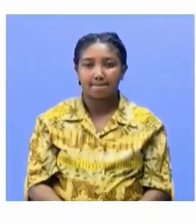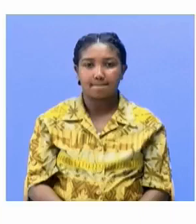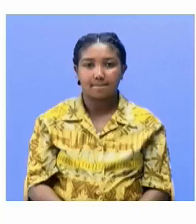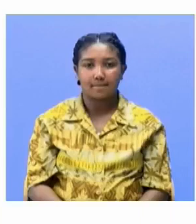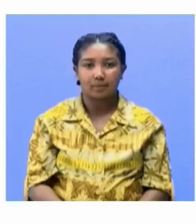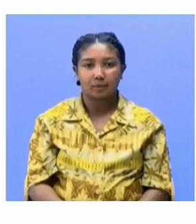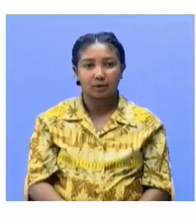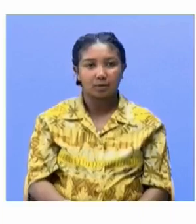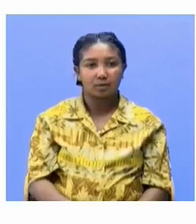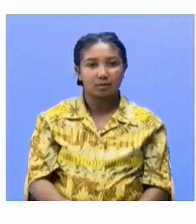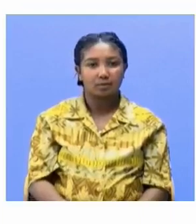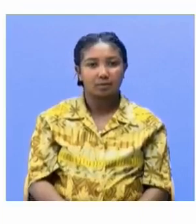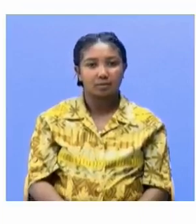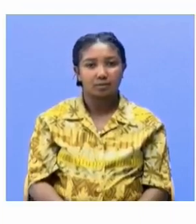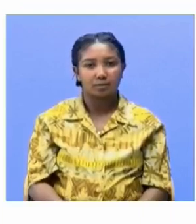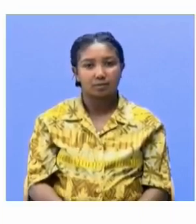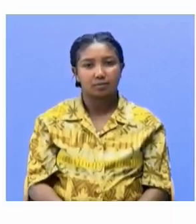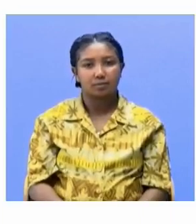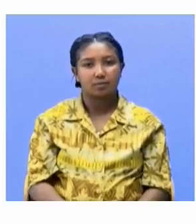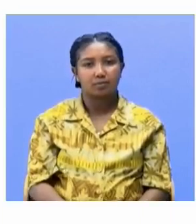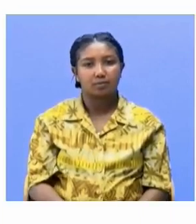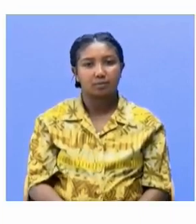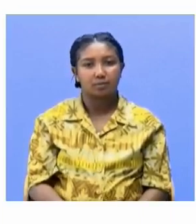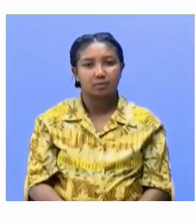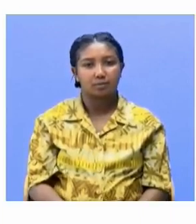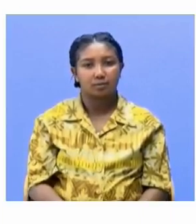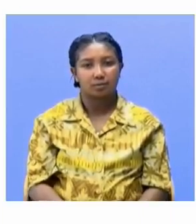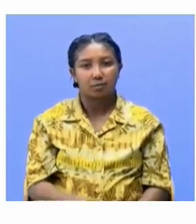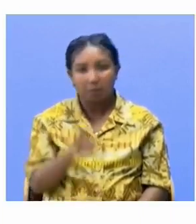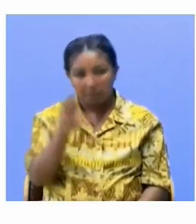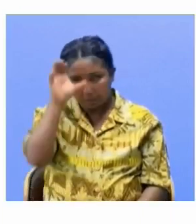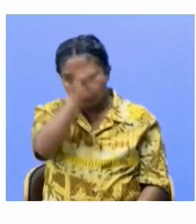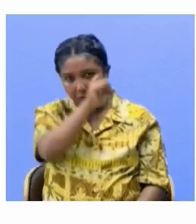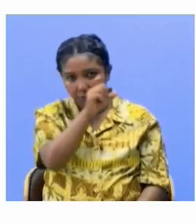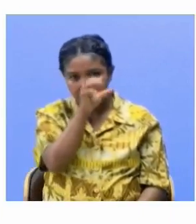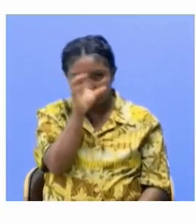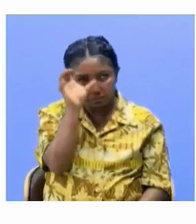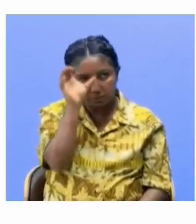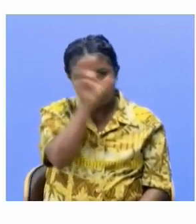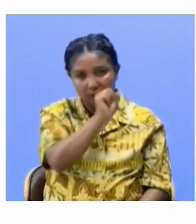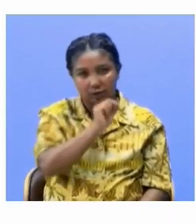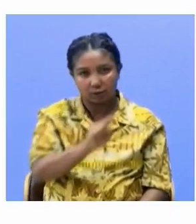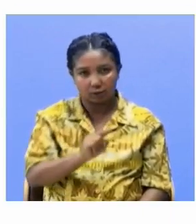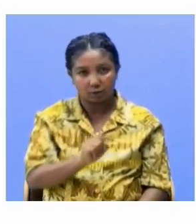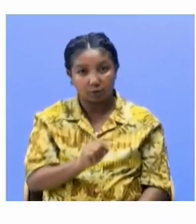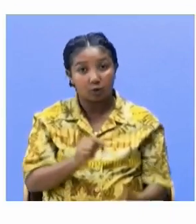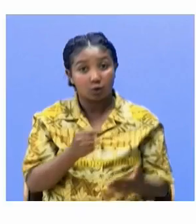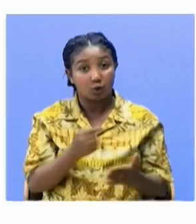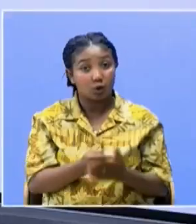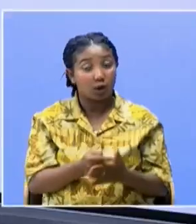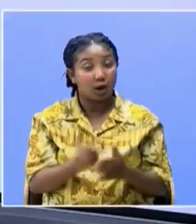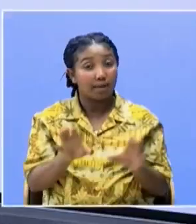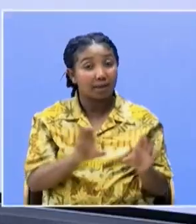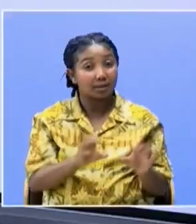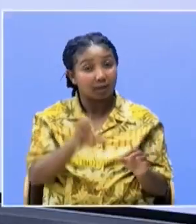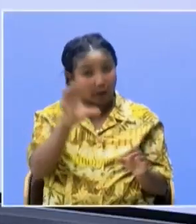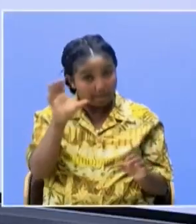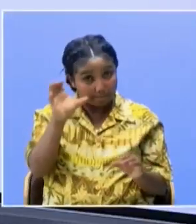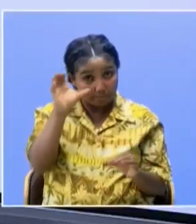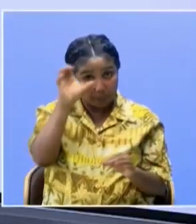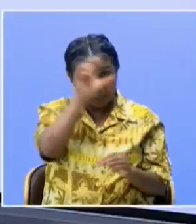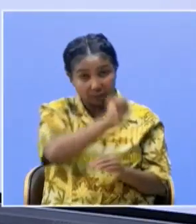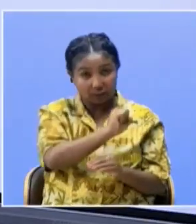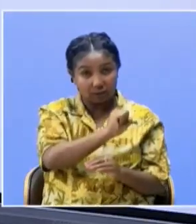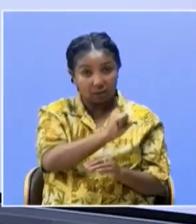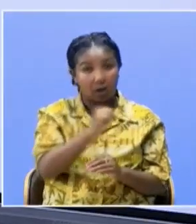we are making what? Prediction. prediction. When you are making a prediction and when